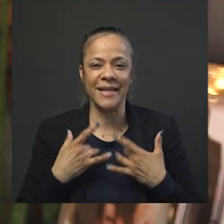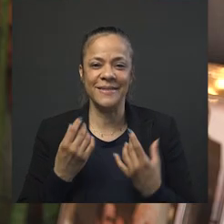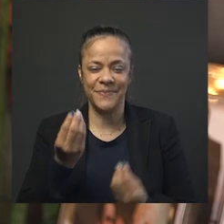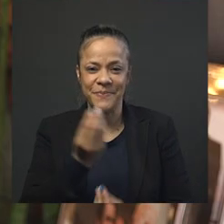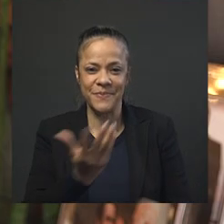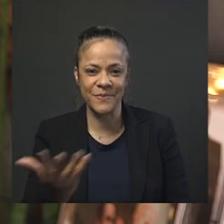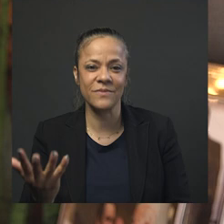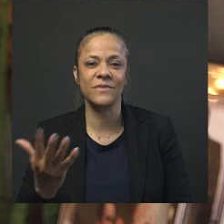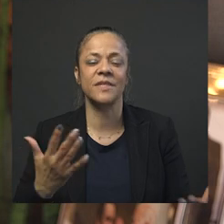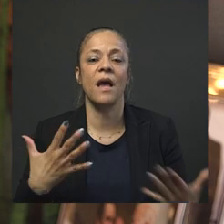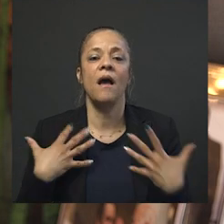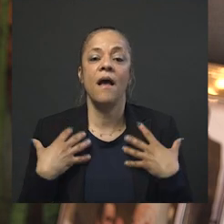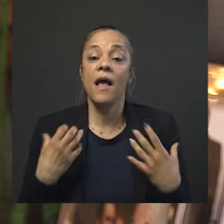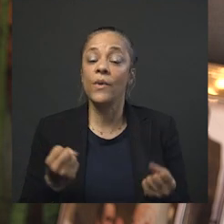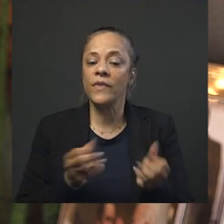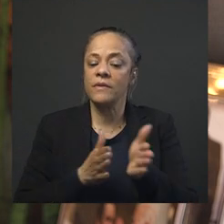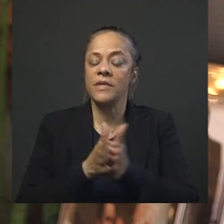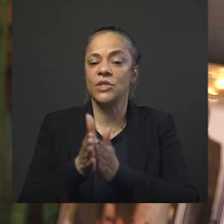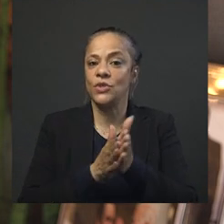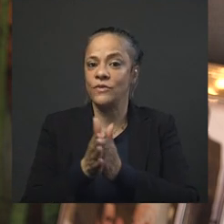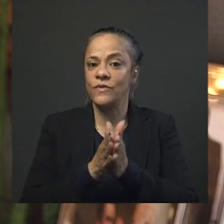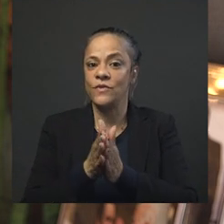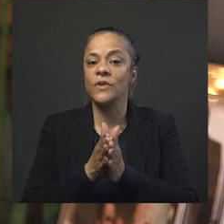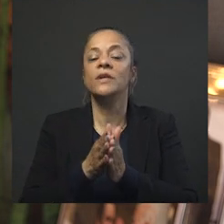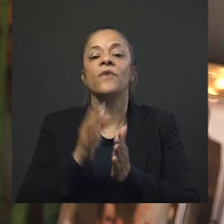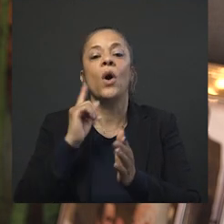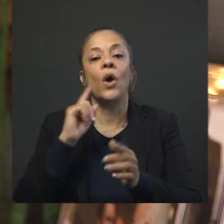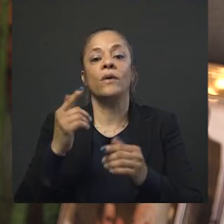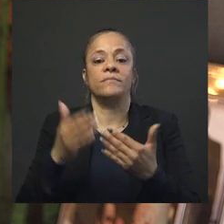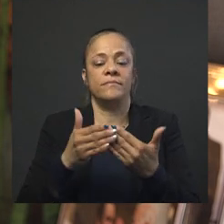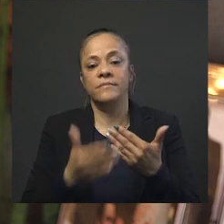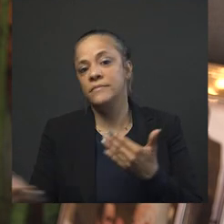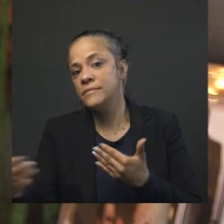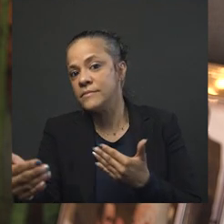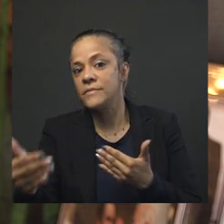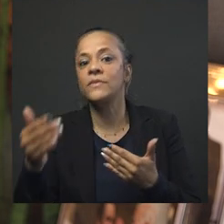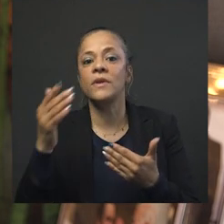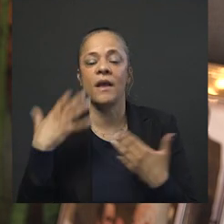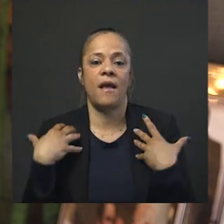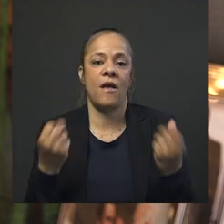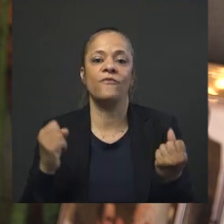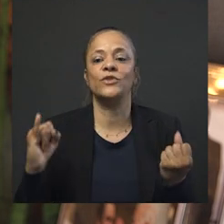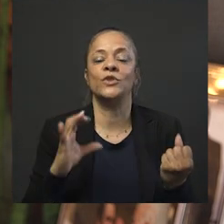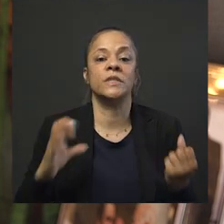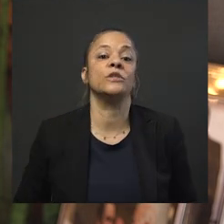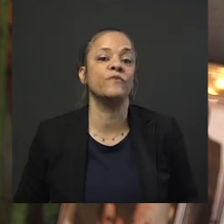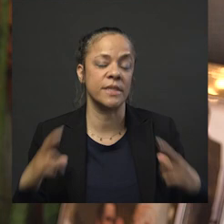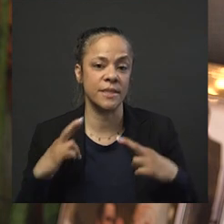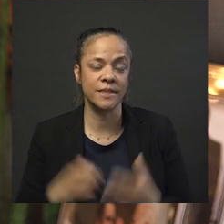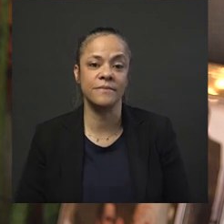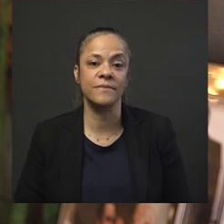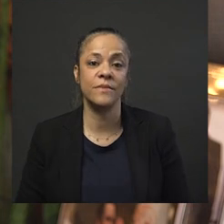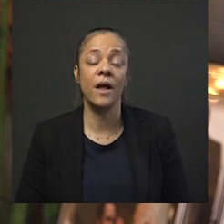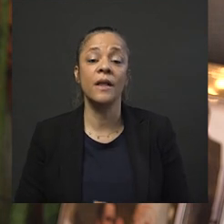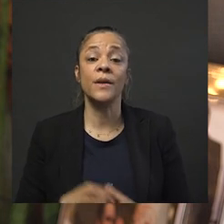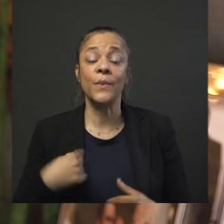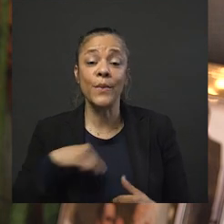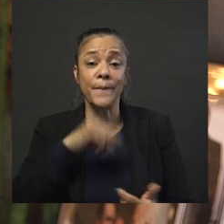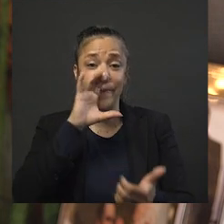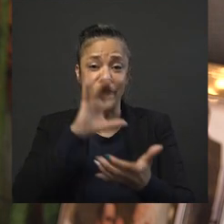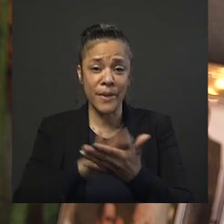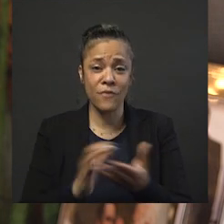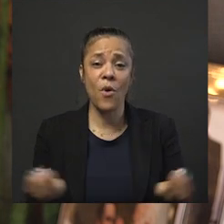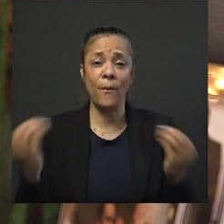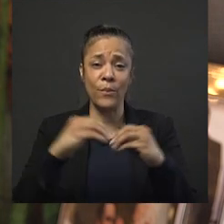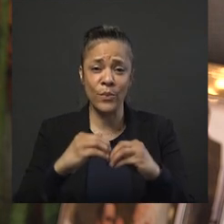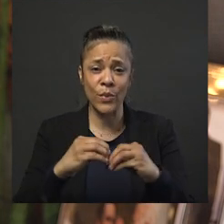to announce a multifaceted technology-based health initiative to make measurable long-term impacts on improving the overall health of our Jersey City community.